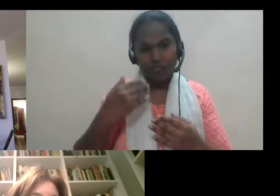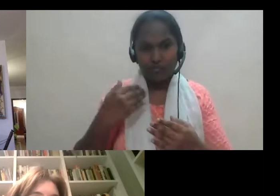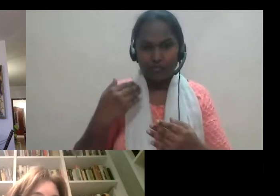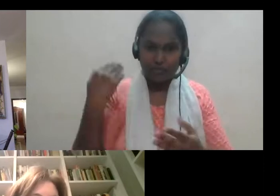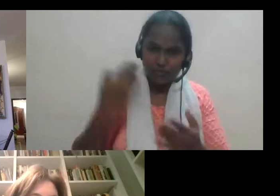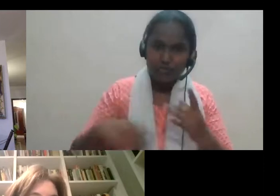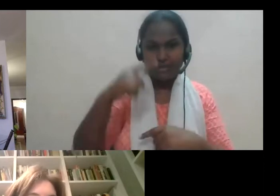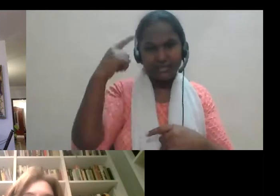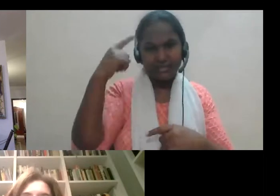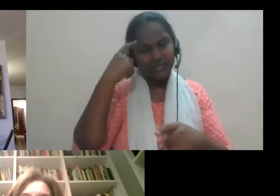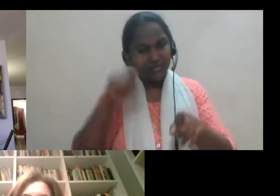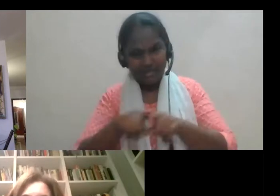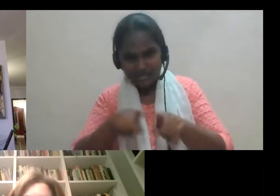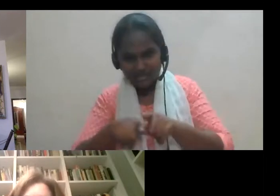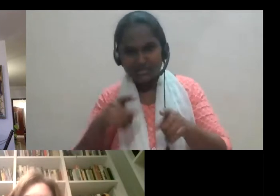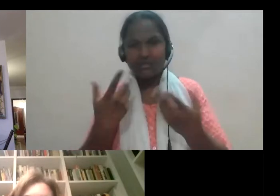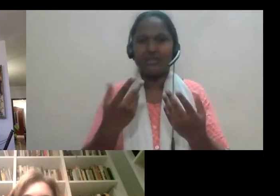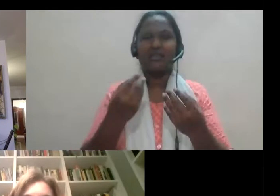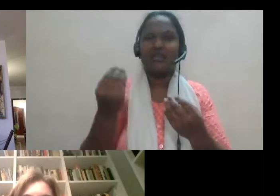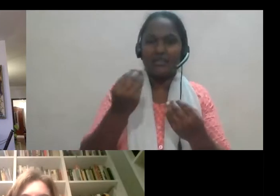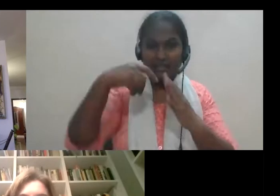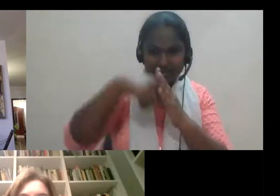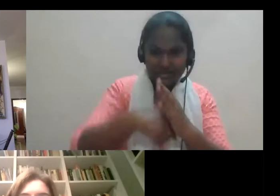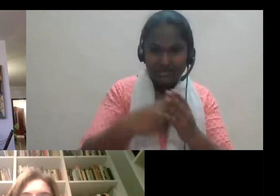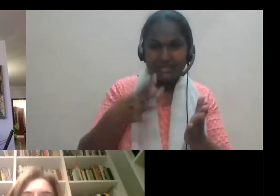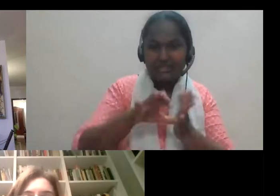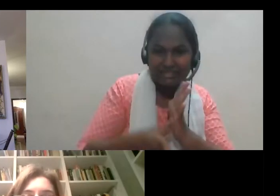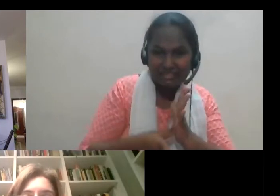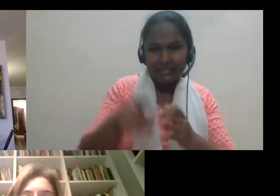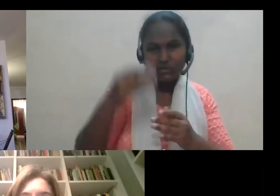And if you think, for example, in the realm of literature of Borges, no,